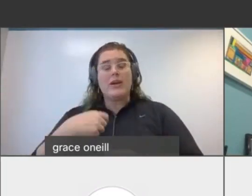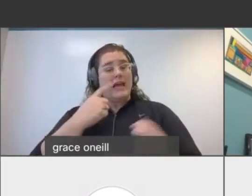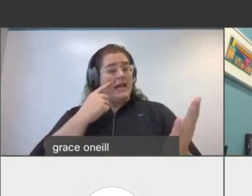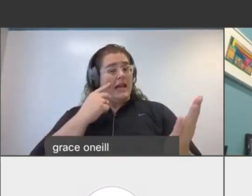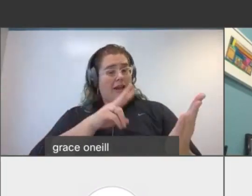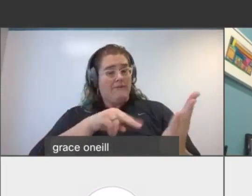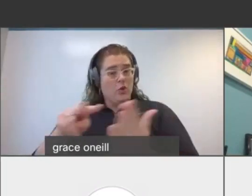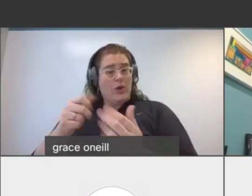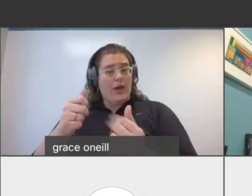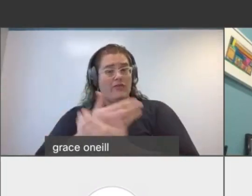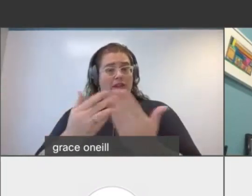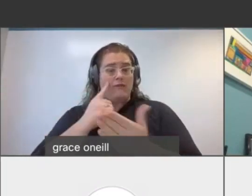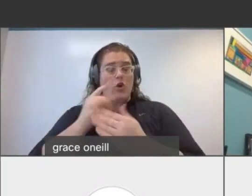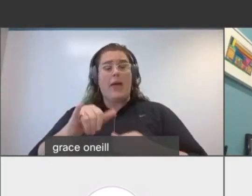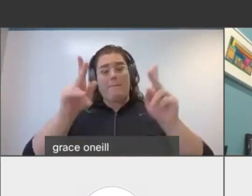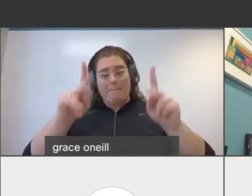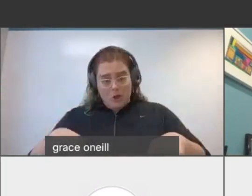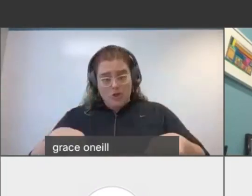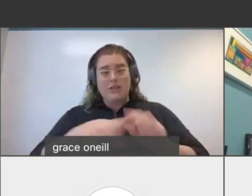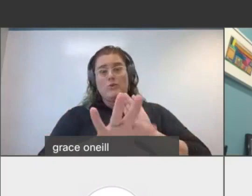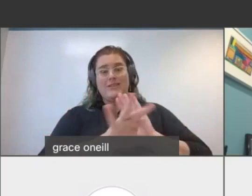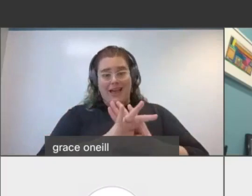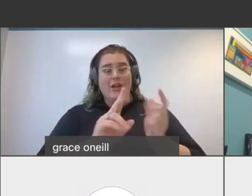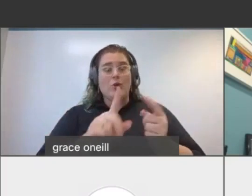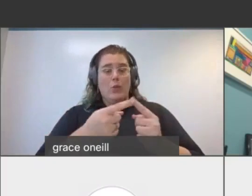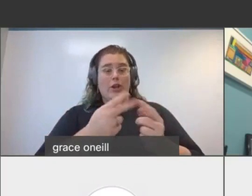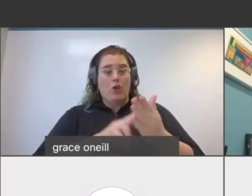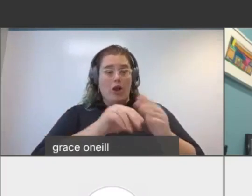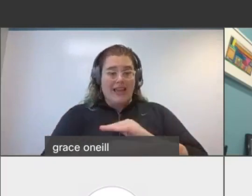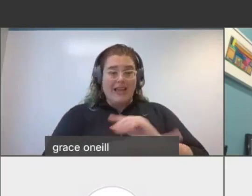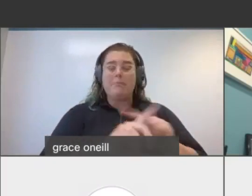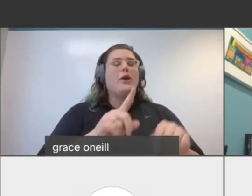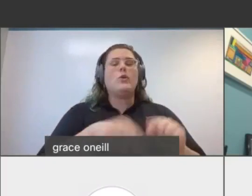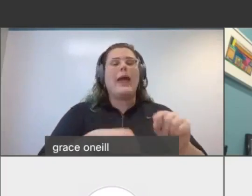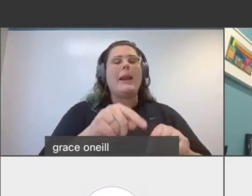person selected when you first log in, but you can't select another person,